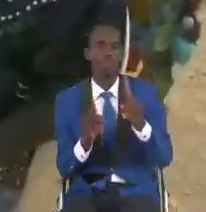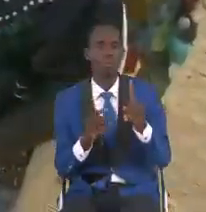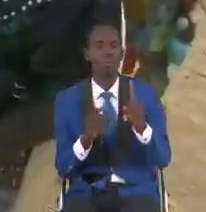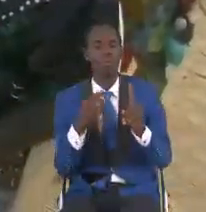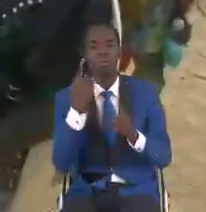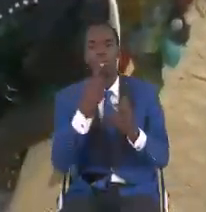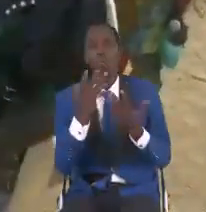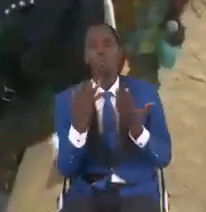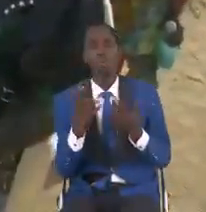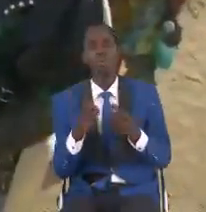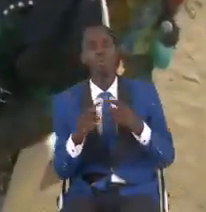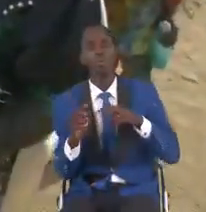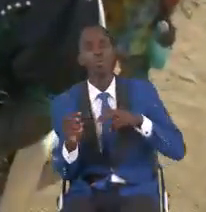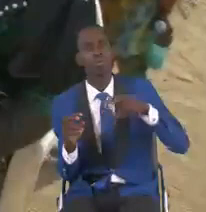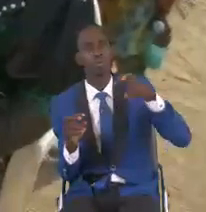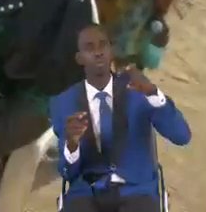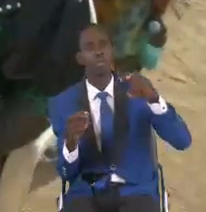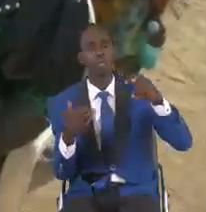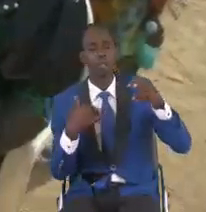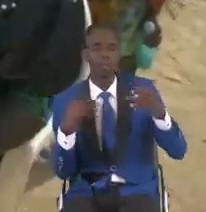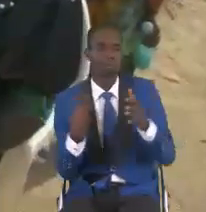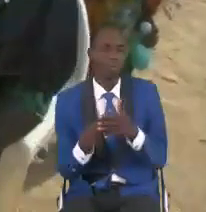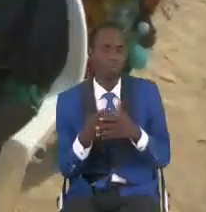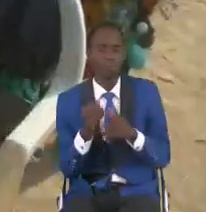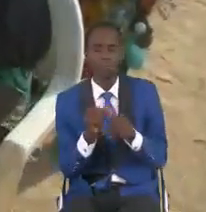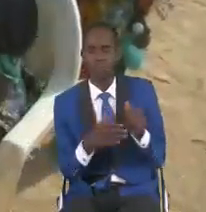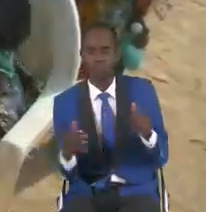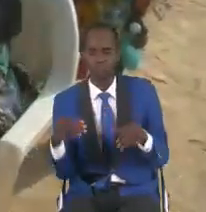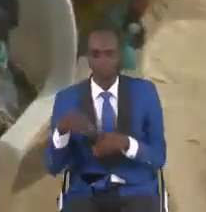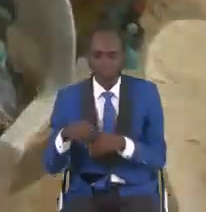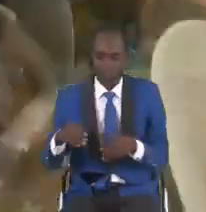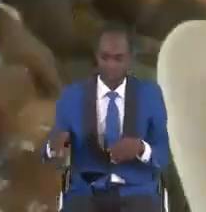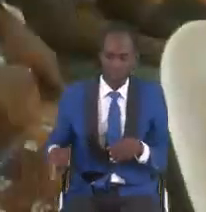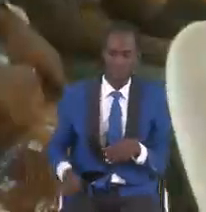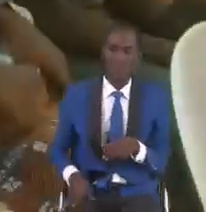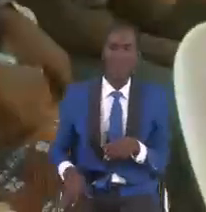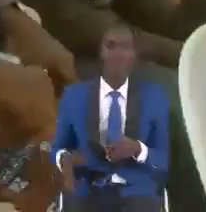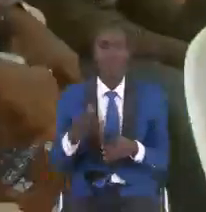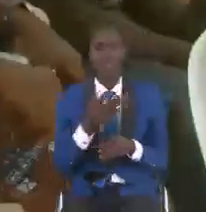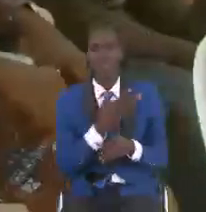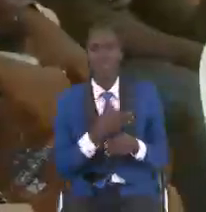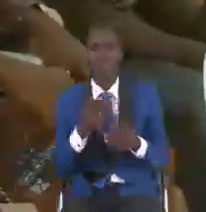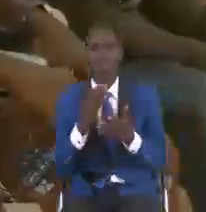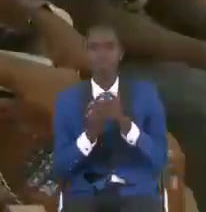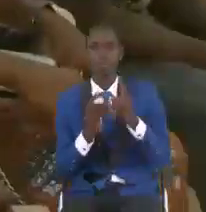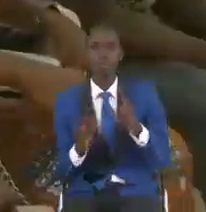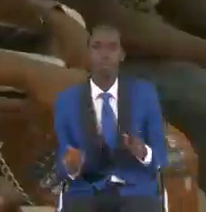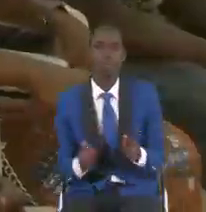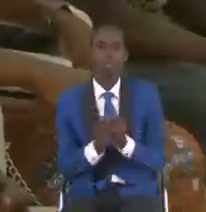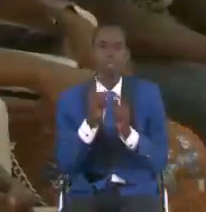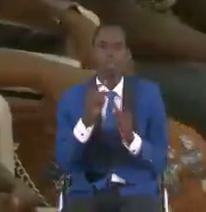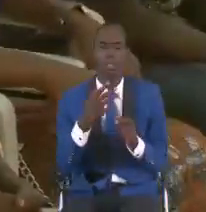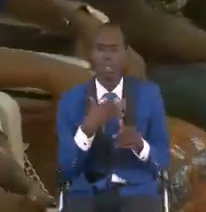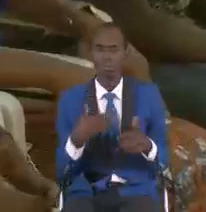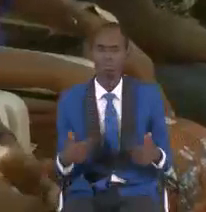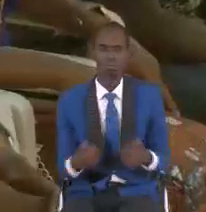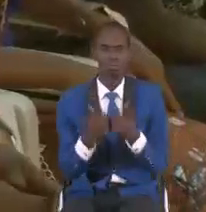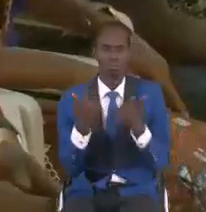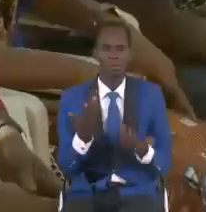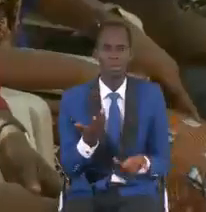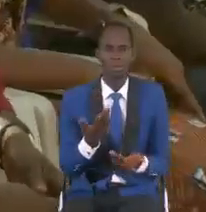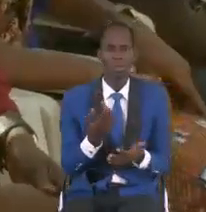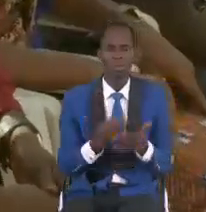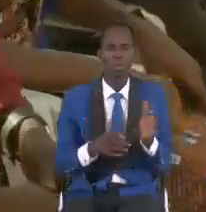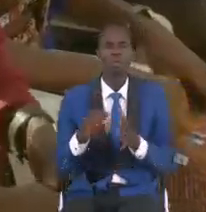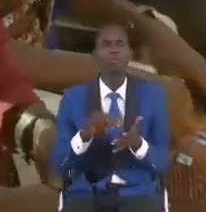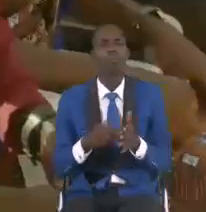travel, and he had all his money and everything in his pocket coat, and then somebody met him and challenged him. He said, what do you mean?